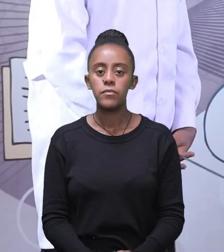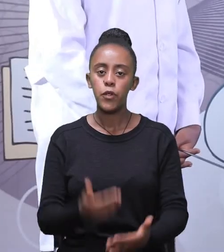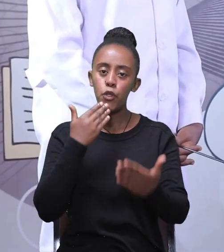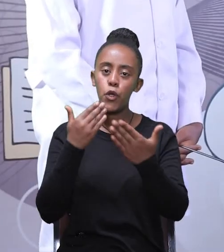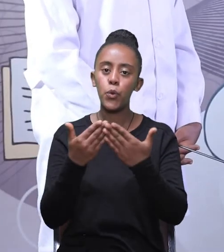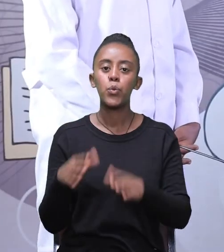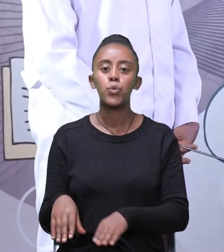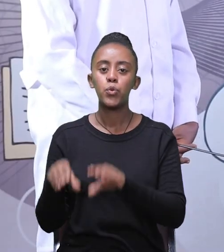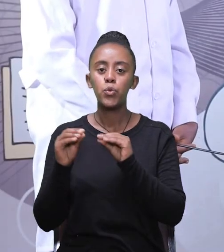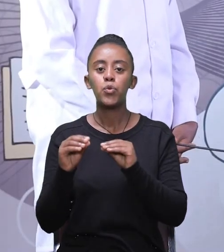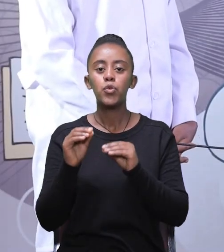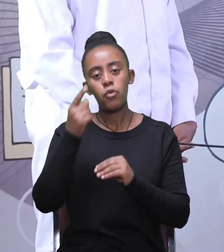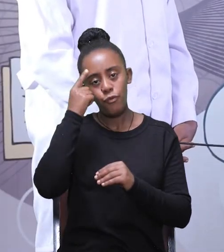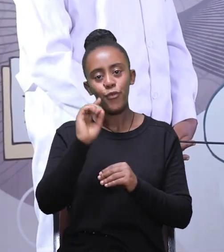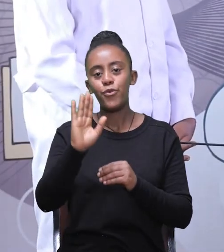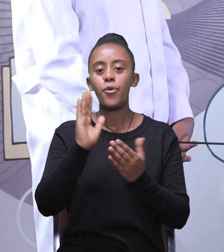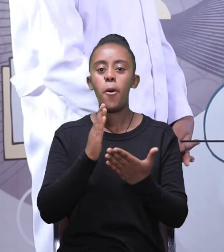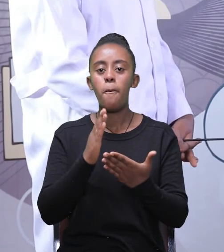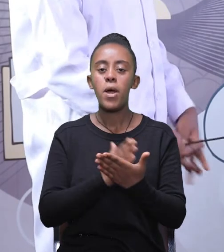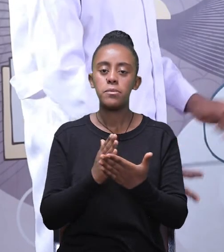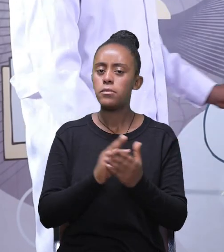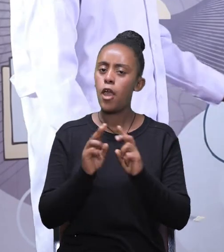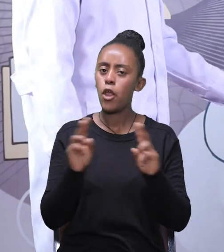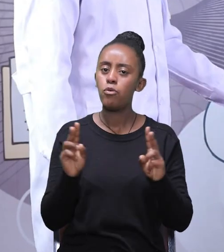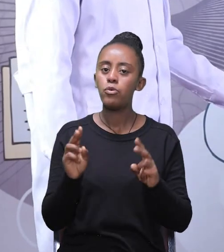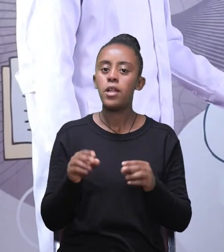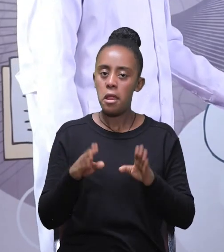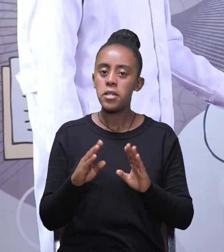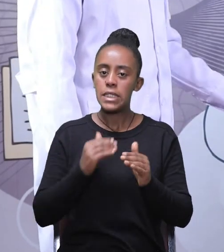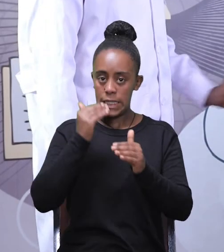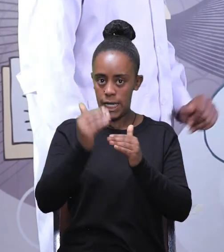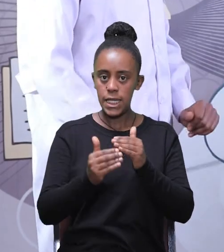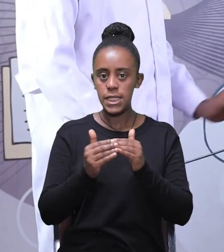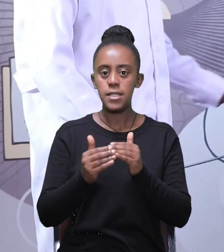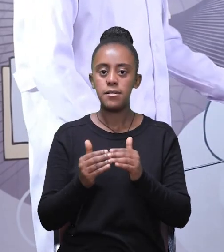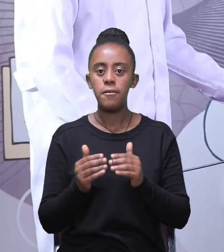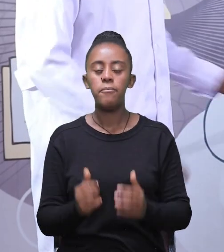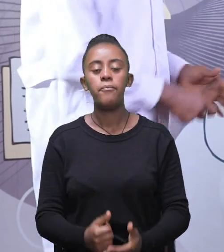Thank you, students, for your participation. Thank you very much. Let us go to the next point.